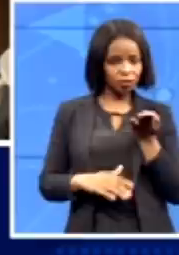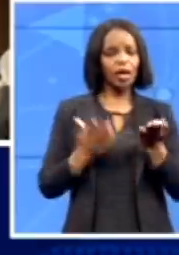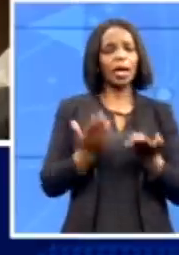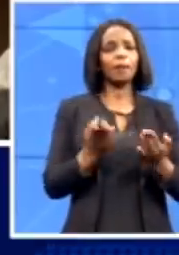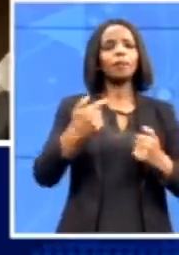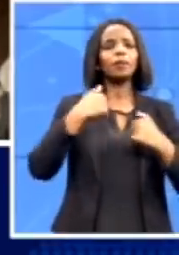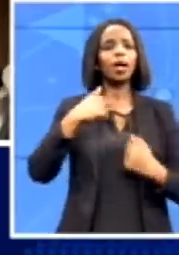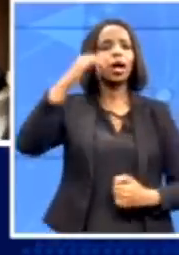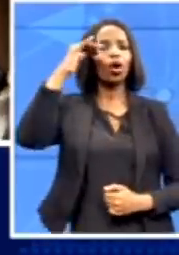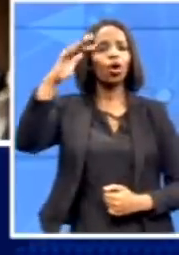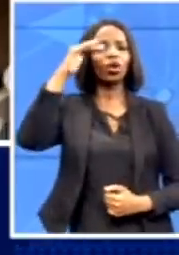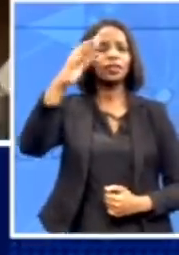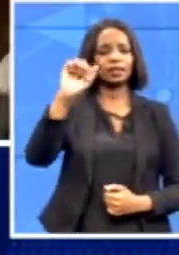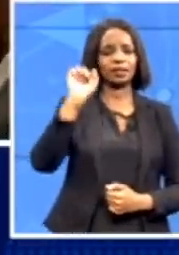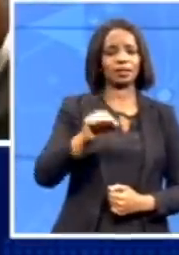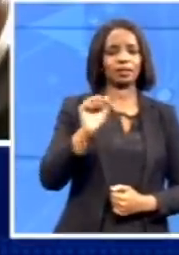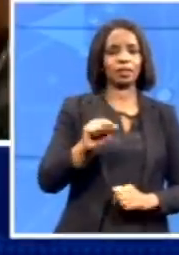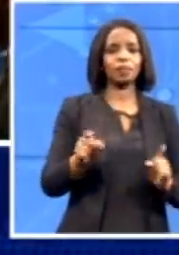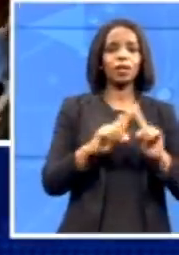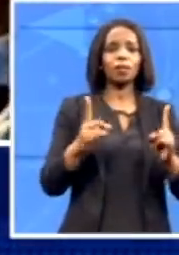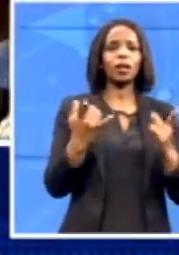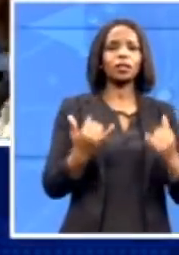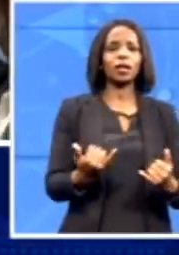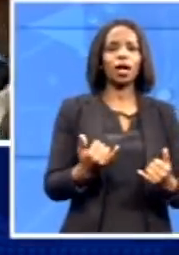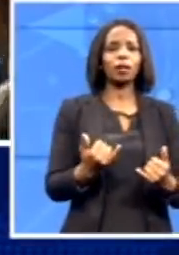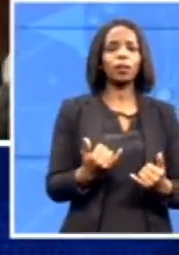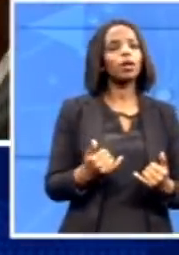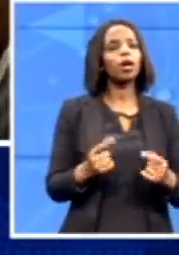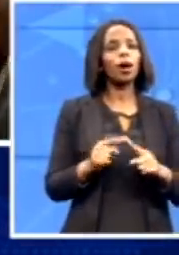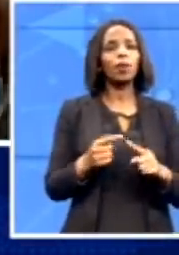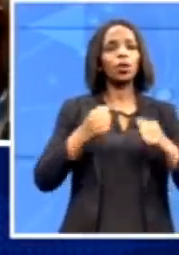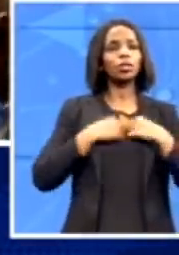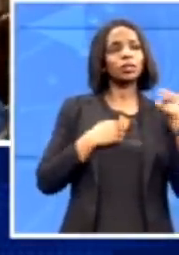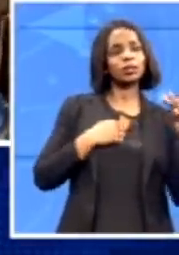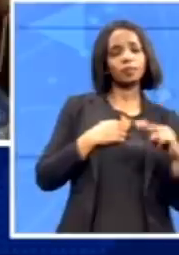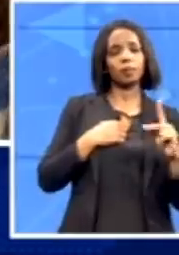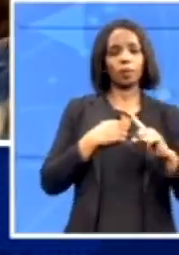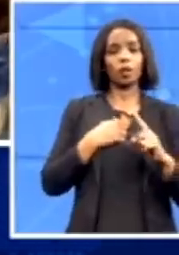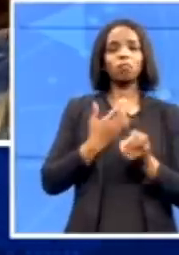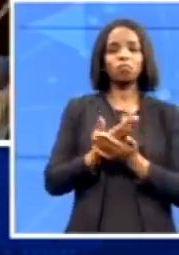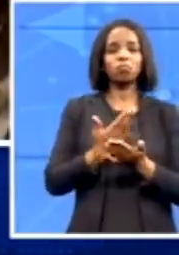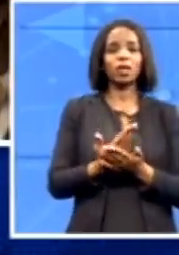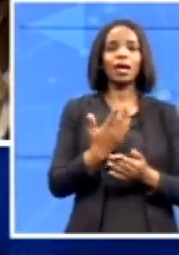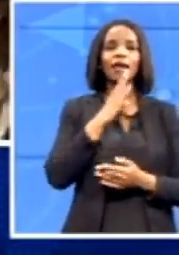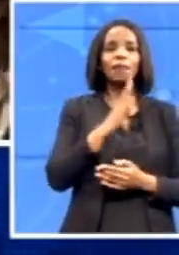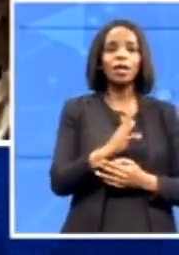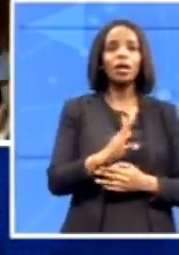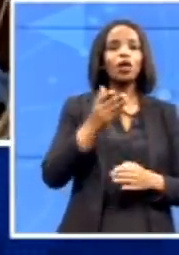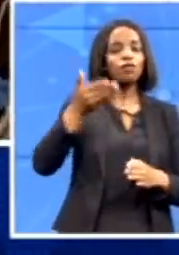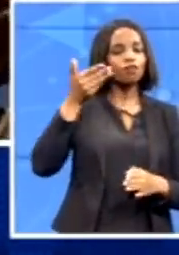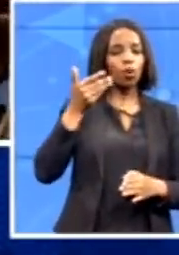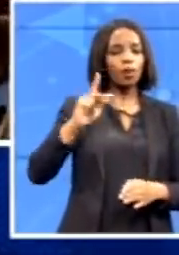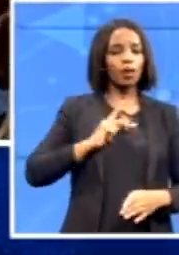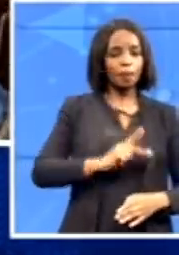a tactic point of view, it may have helped the former president if an affidavit was there, because once affidavit has been